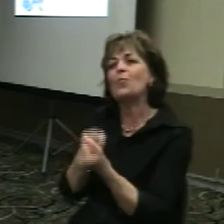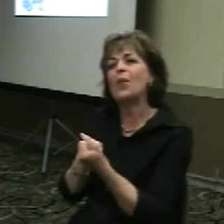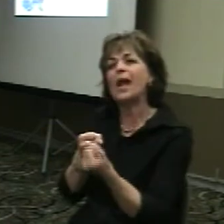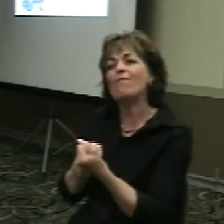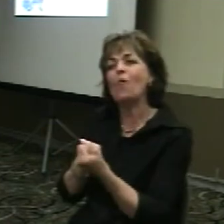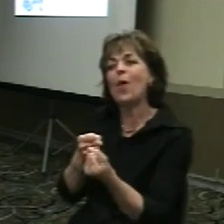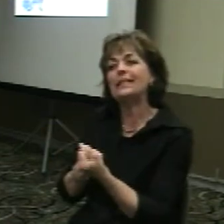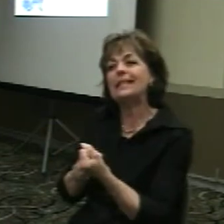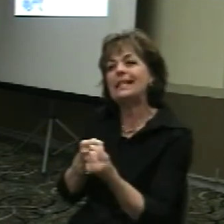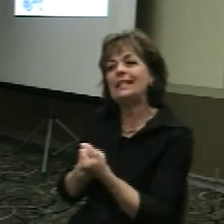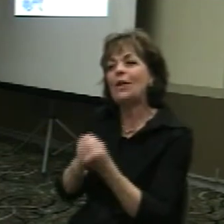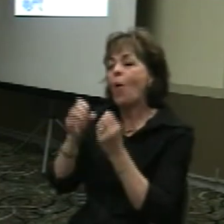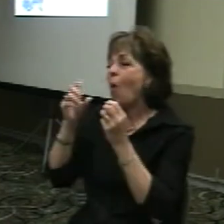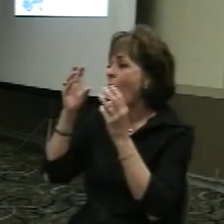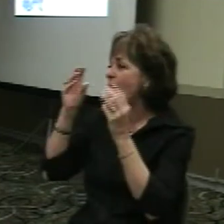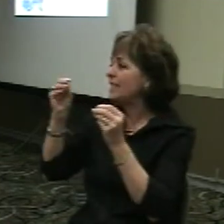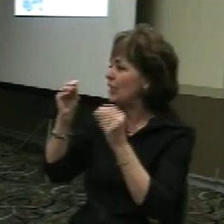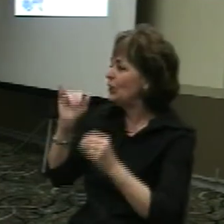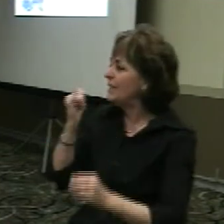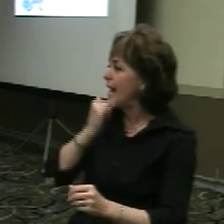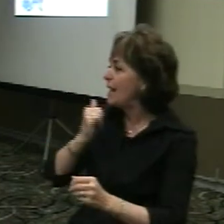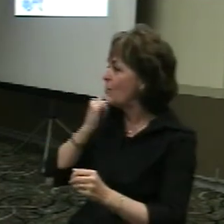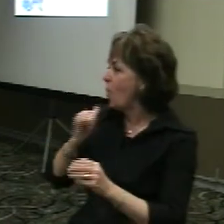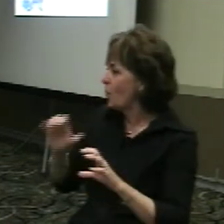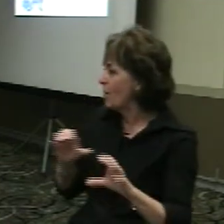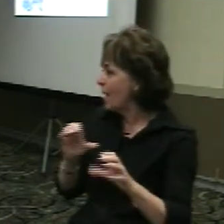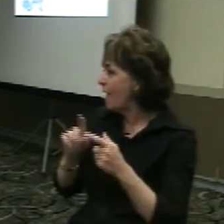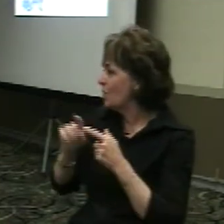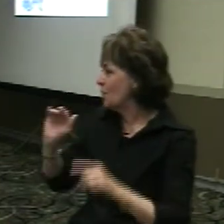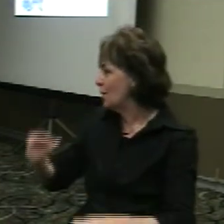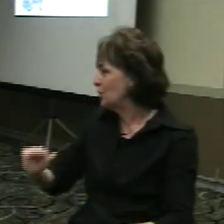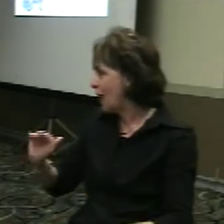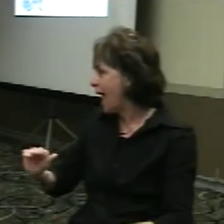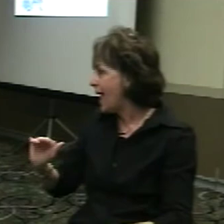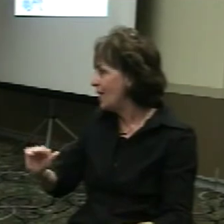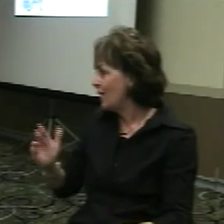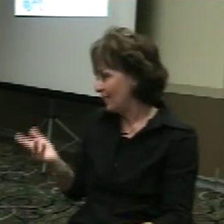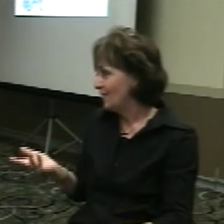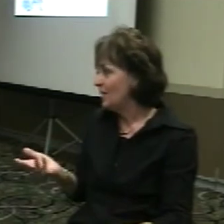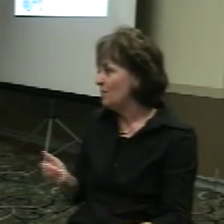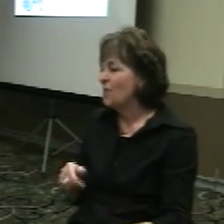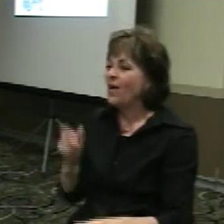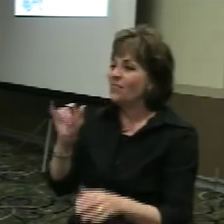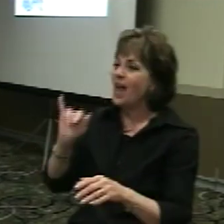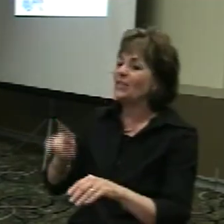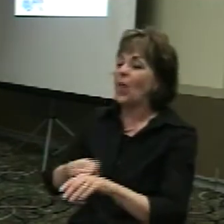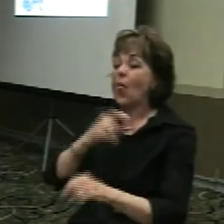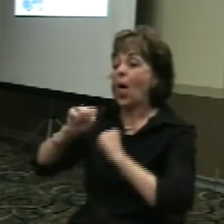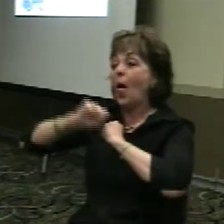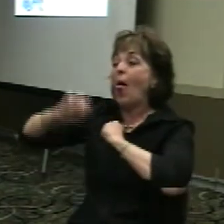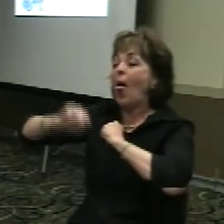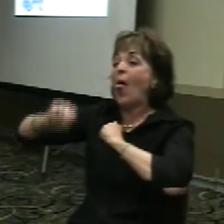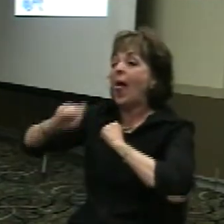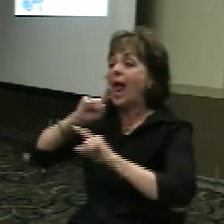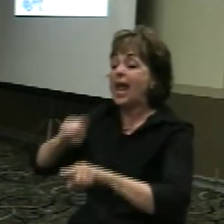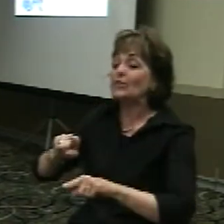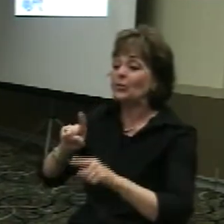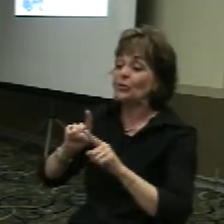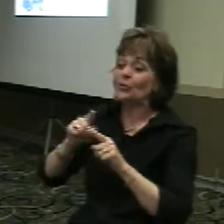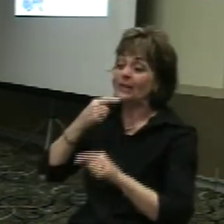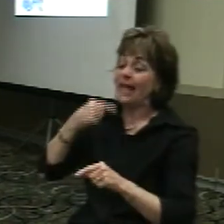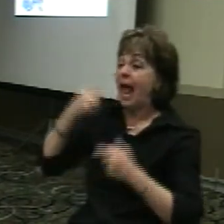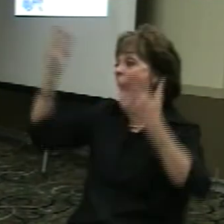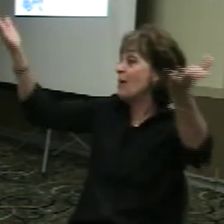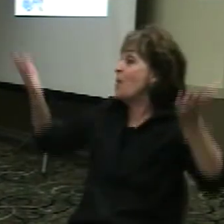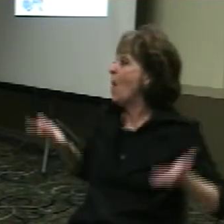reinforces or actually teaches the inappropriate behavior to the child. So that's a long drawn-out answer to the say, I don't know.